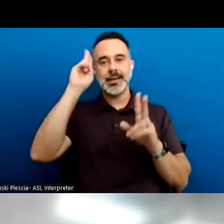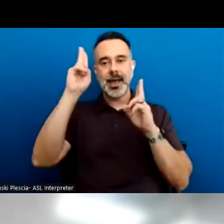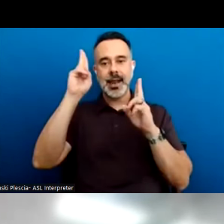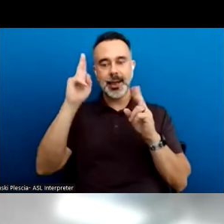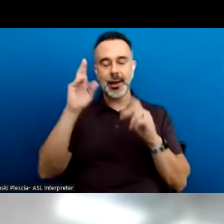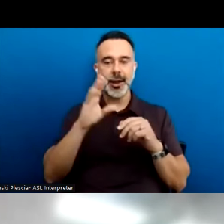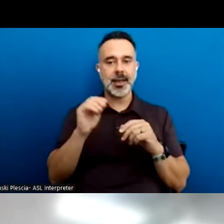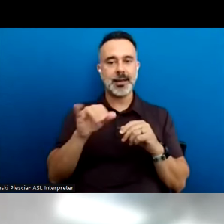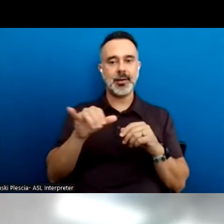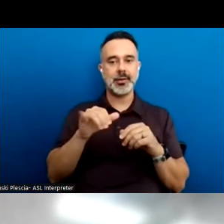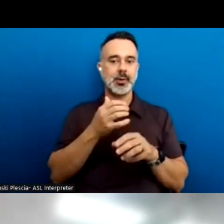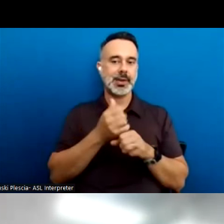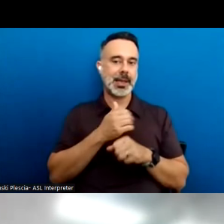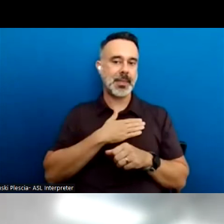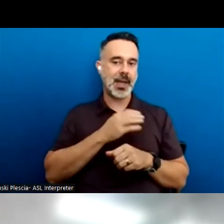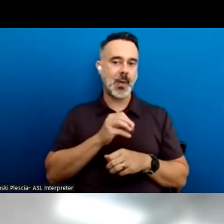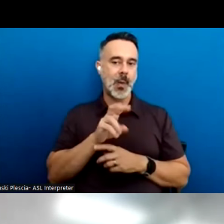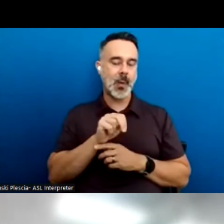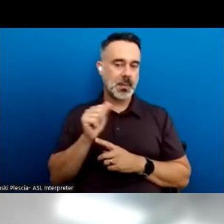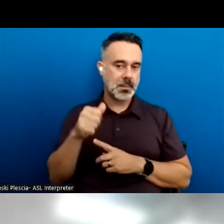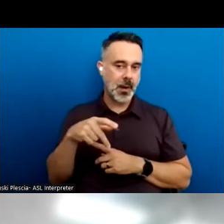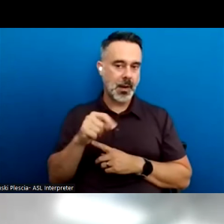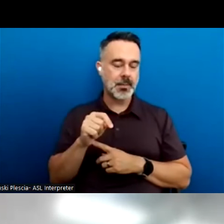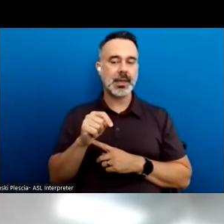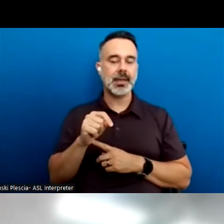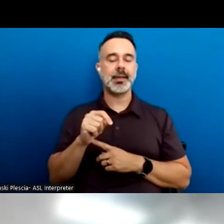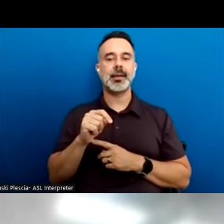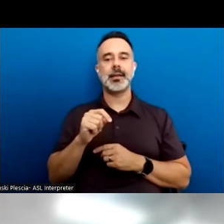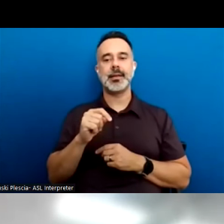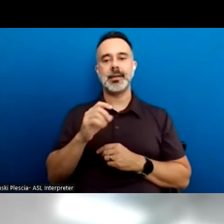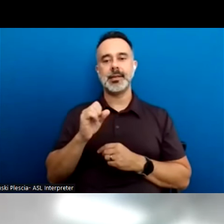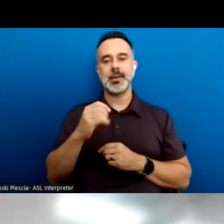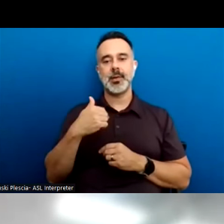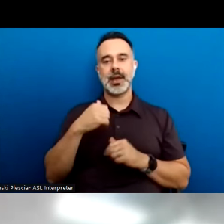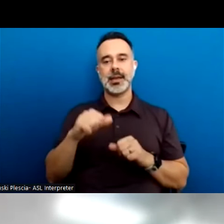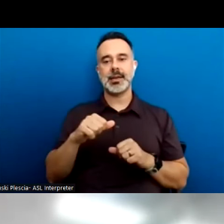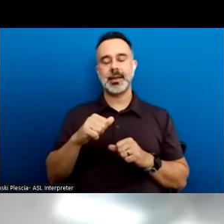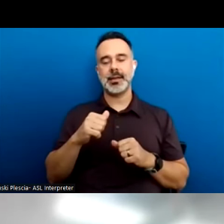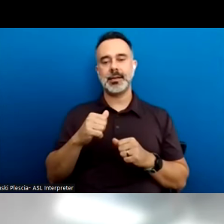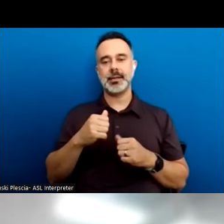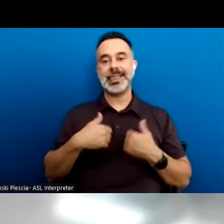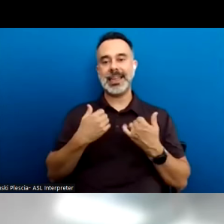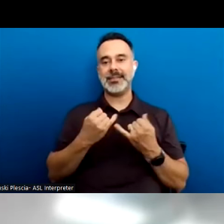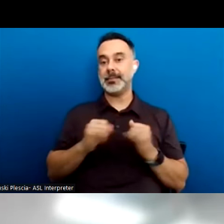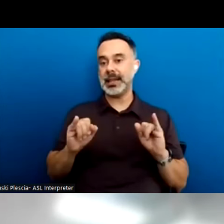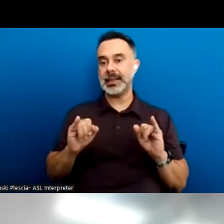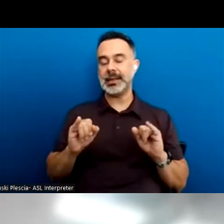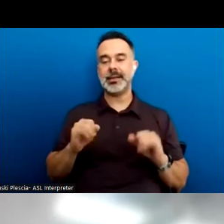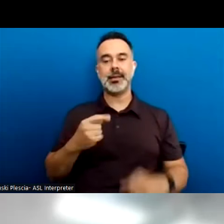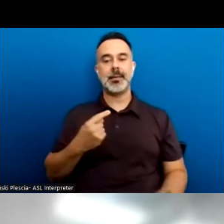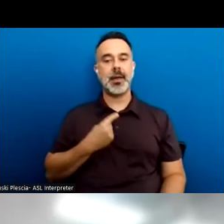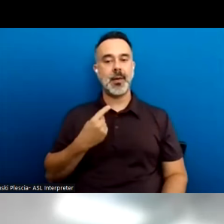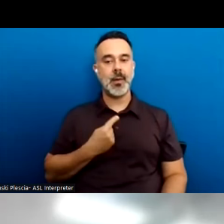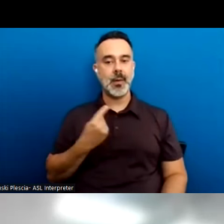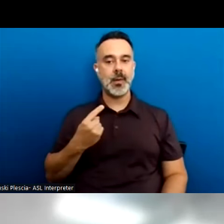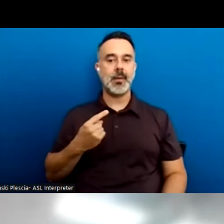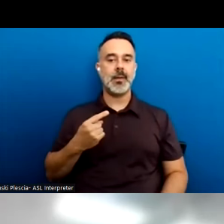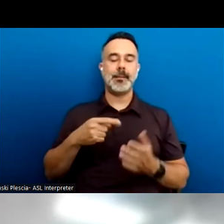my own place, my own apartment, so I could live independently, be on my own, talk about